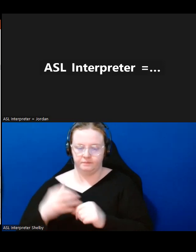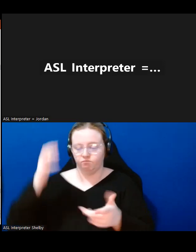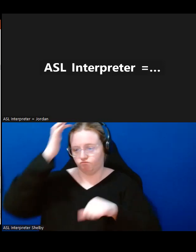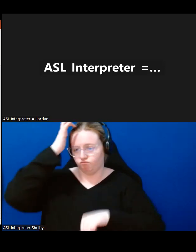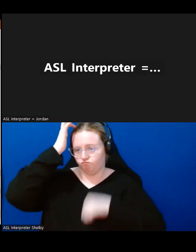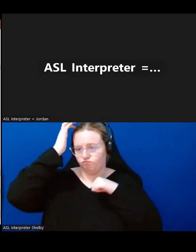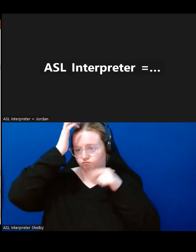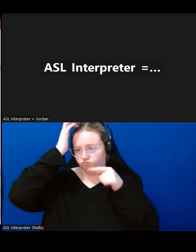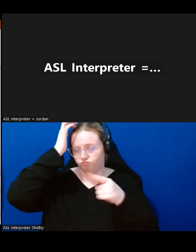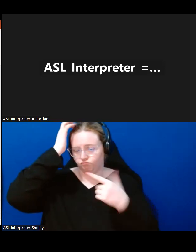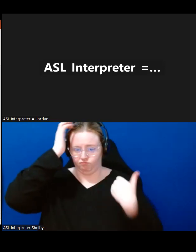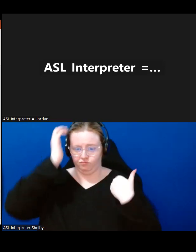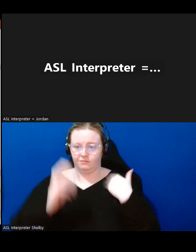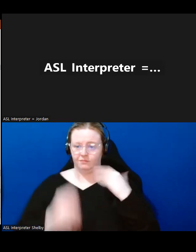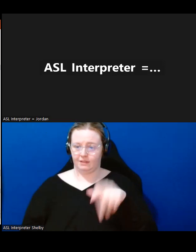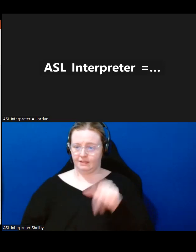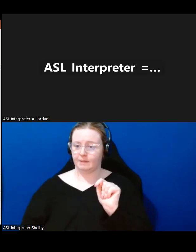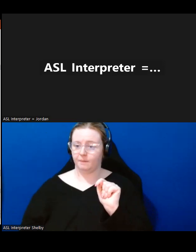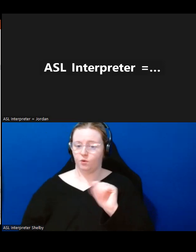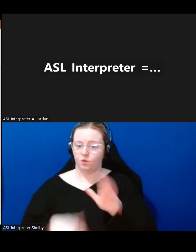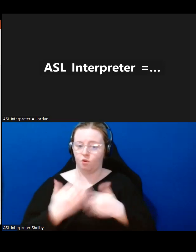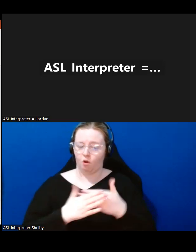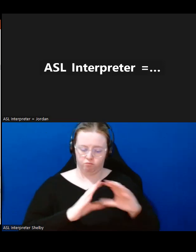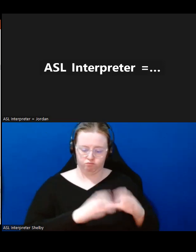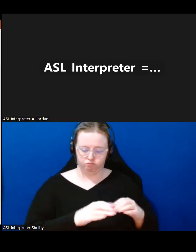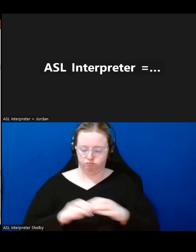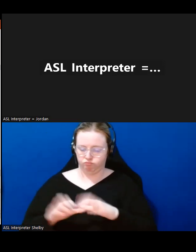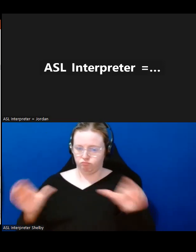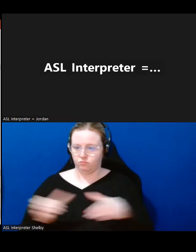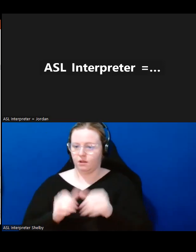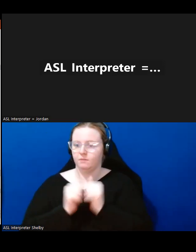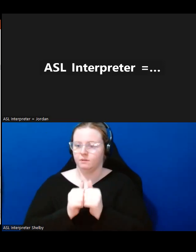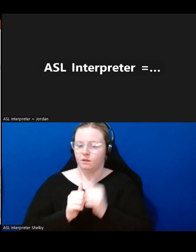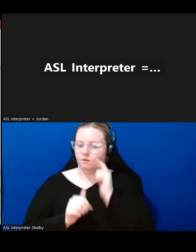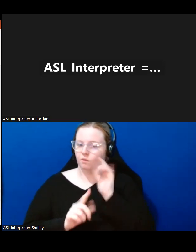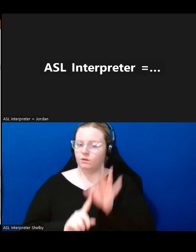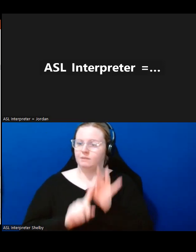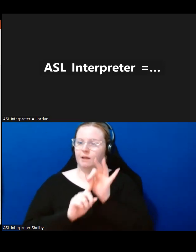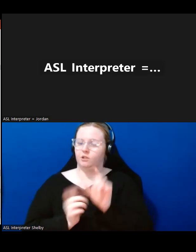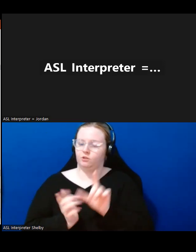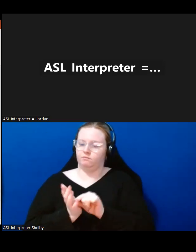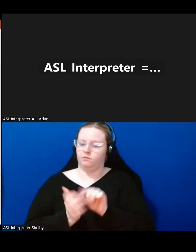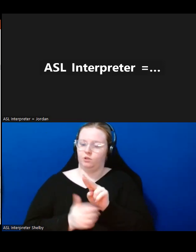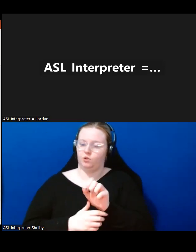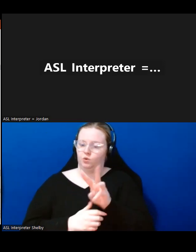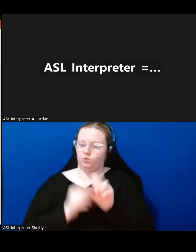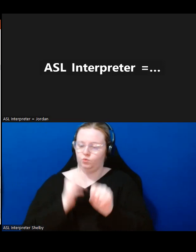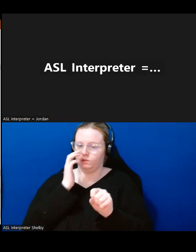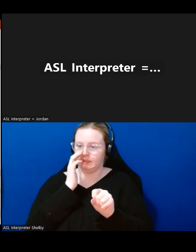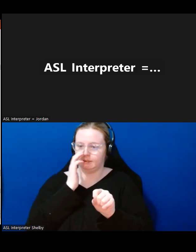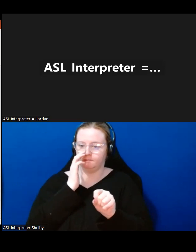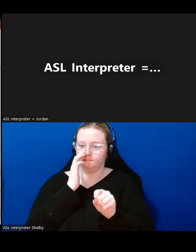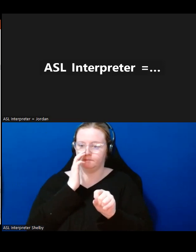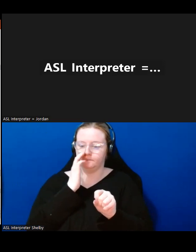our coalitions came together to do a special edition newsletter. So while we all have newsletters